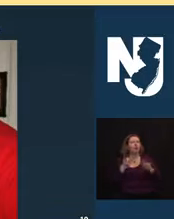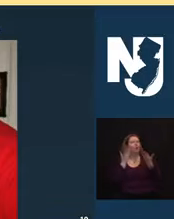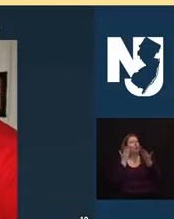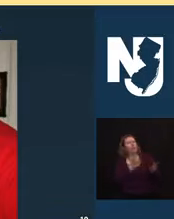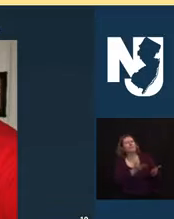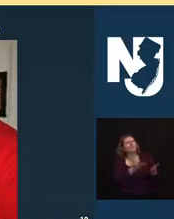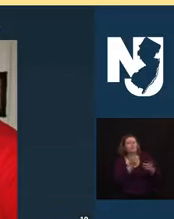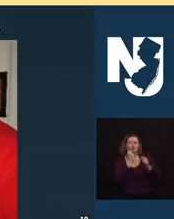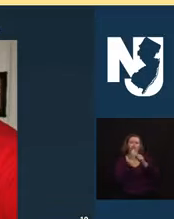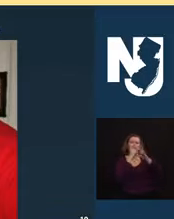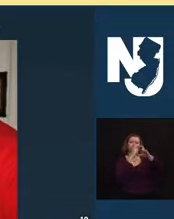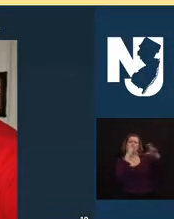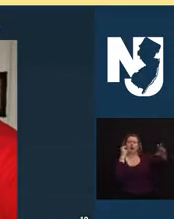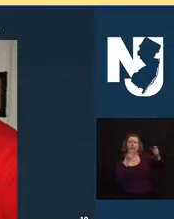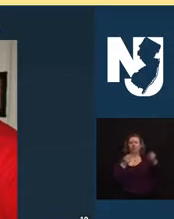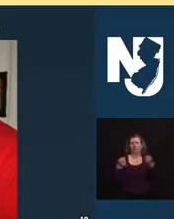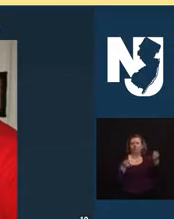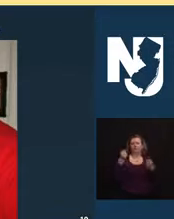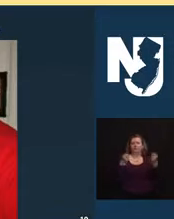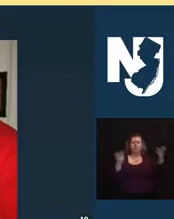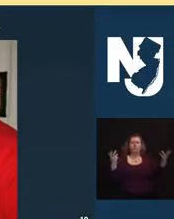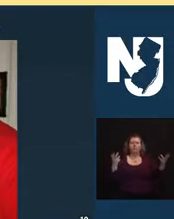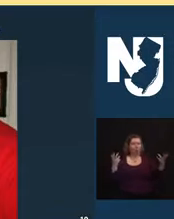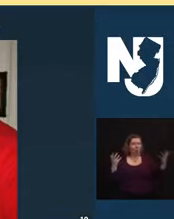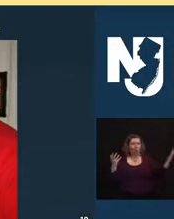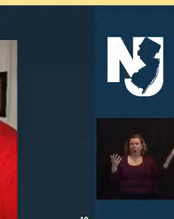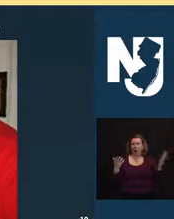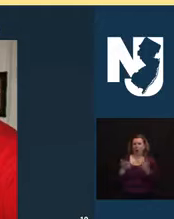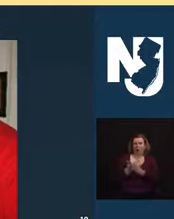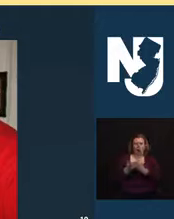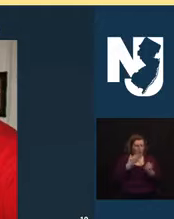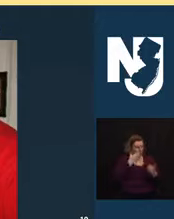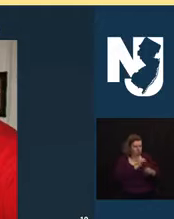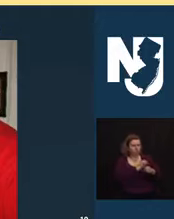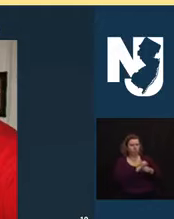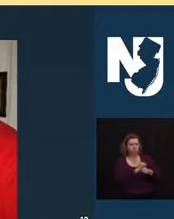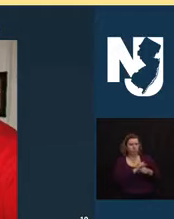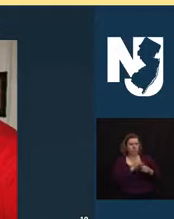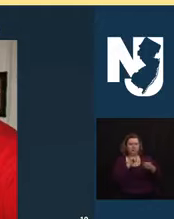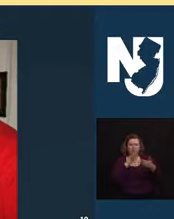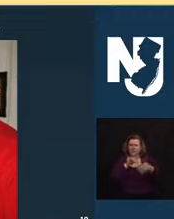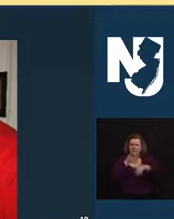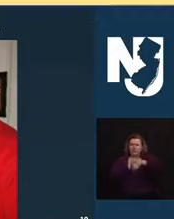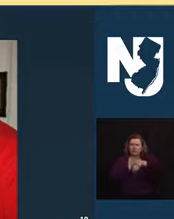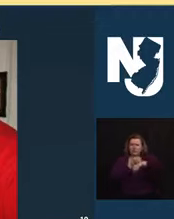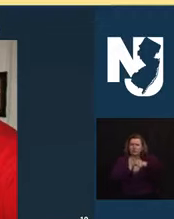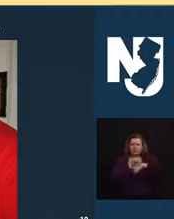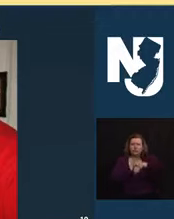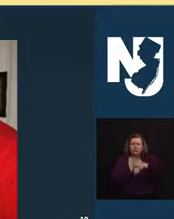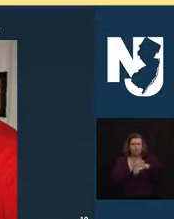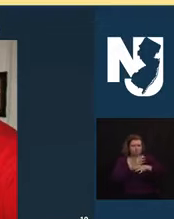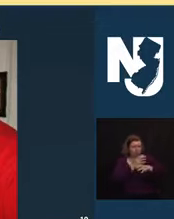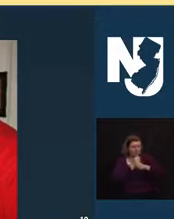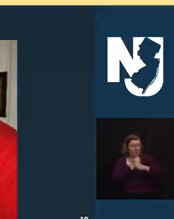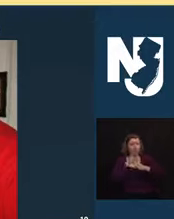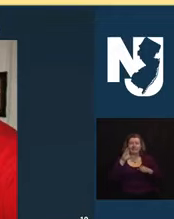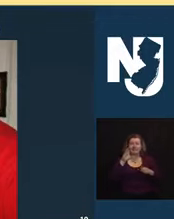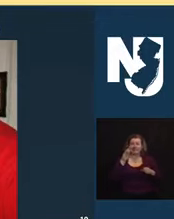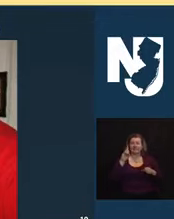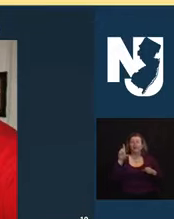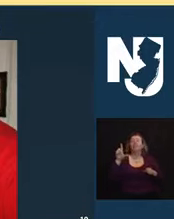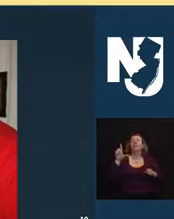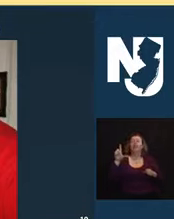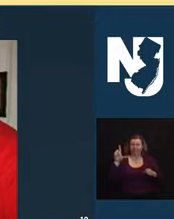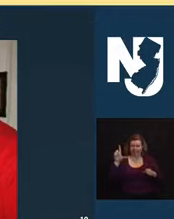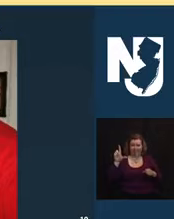faith and focused on learning English so he could earn his CDL license. He succeeded at both and was a driver for Marine Container